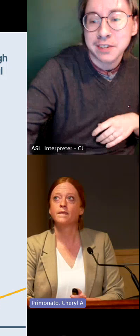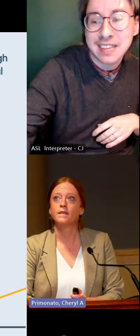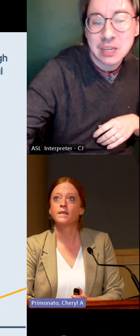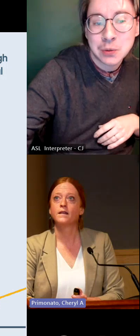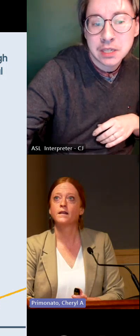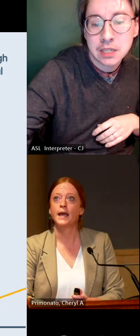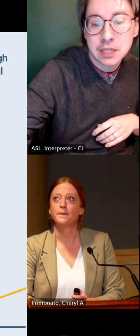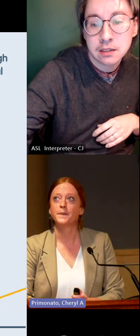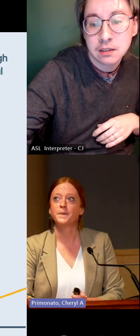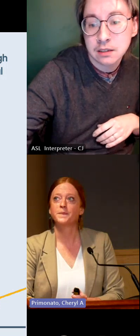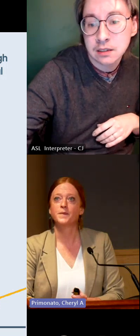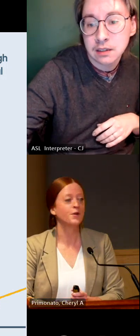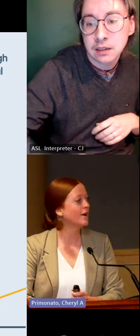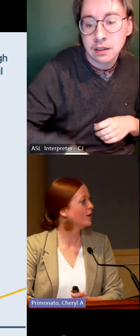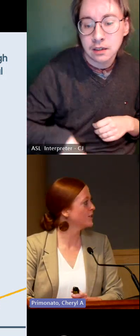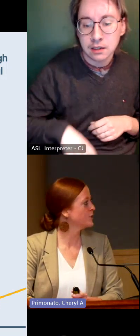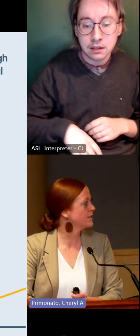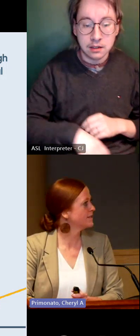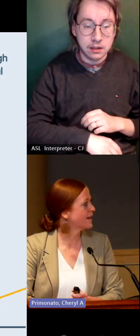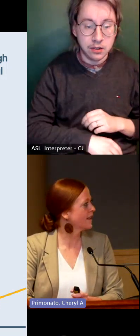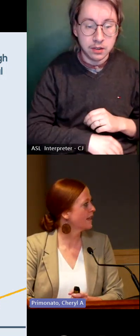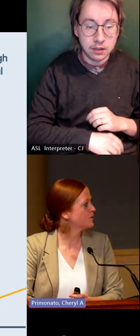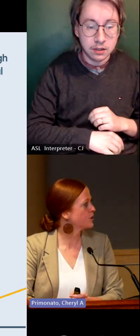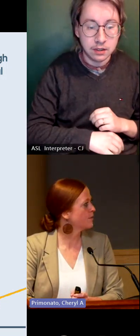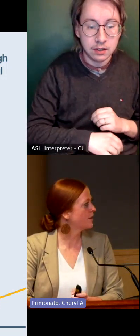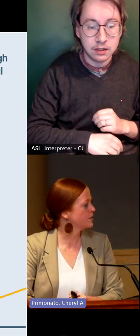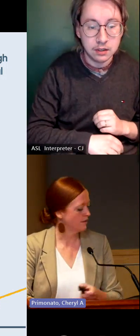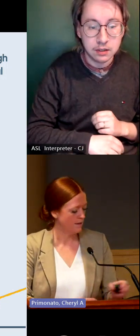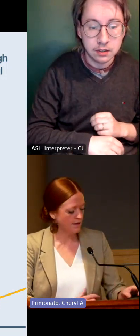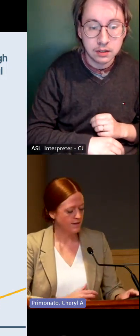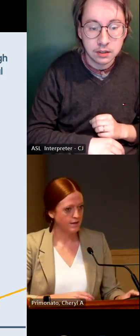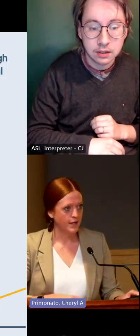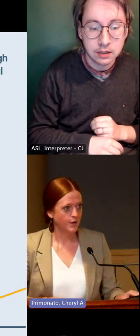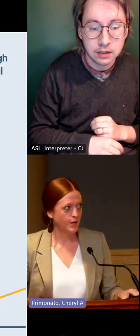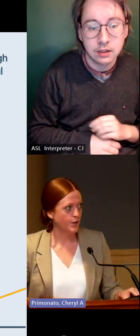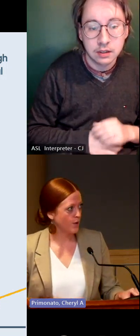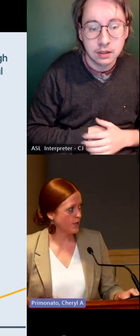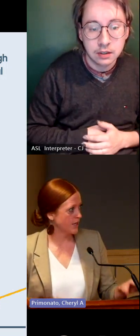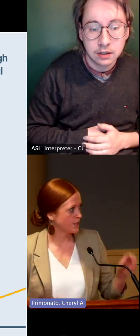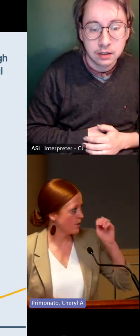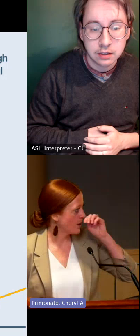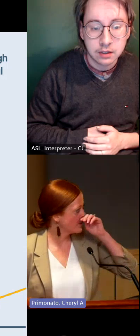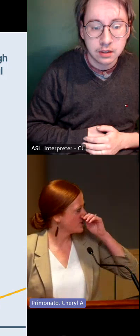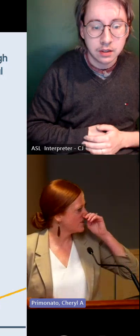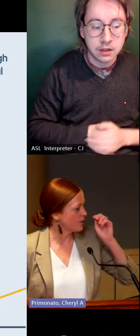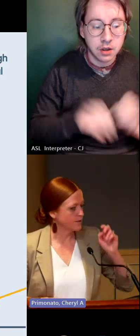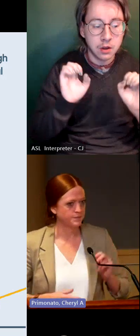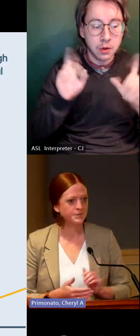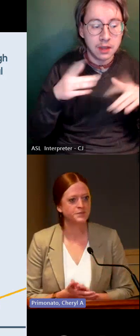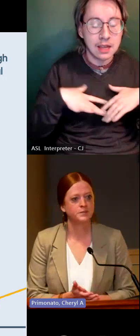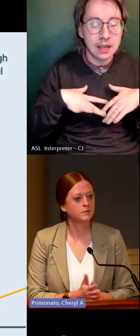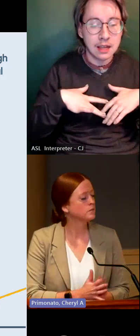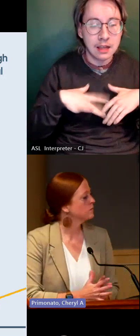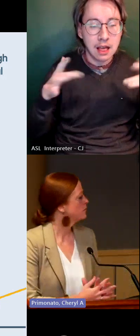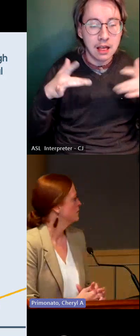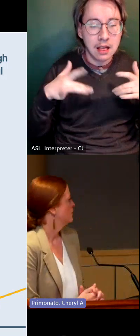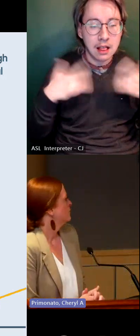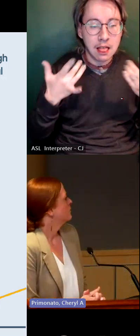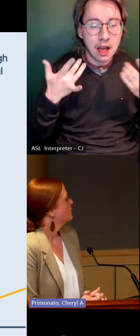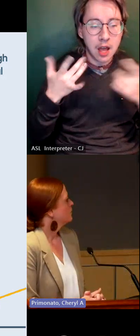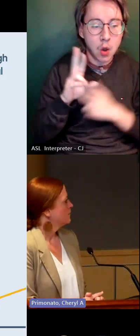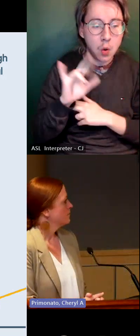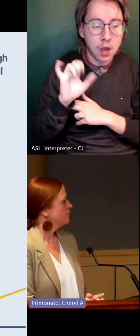If you're. Are there any questions that I can answer now? The light rail projects, programs, or detours? Any questions